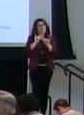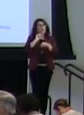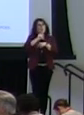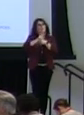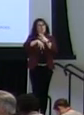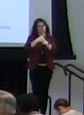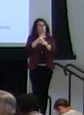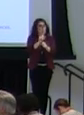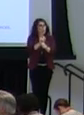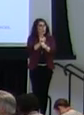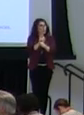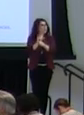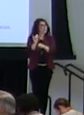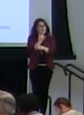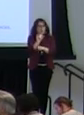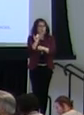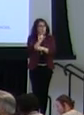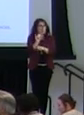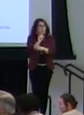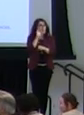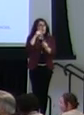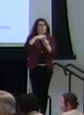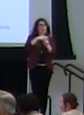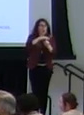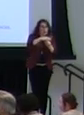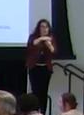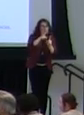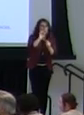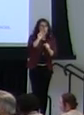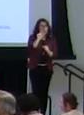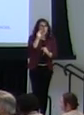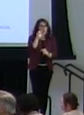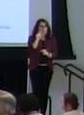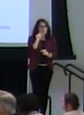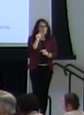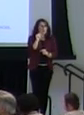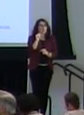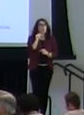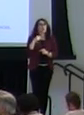work because of the context. We've had some